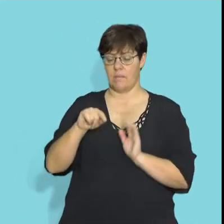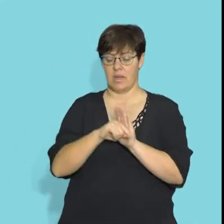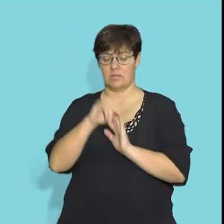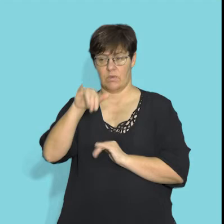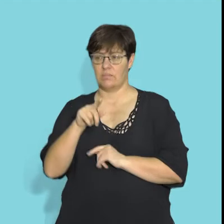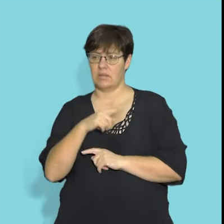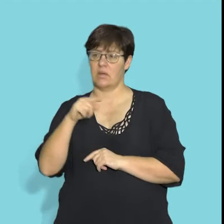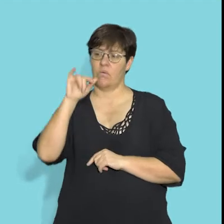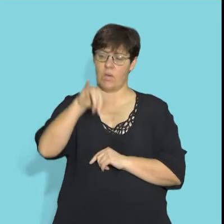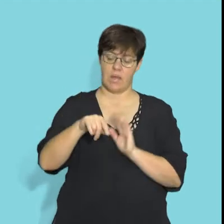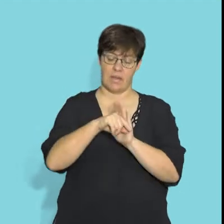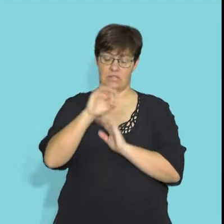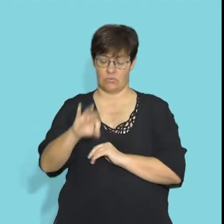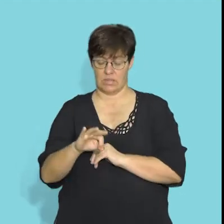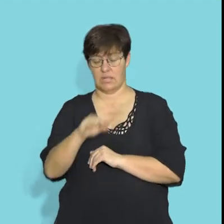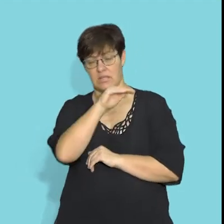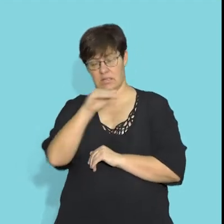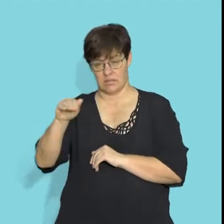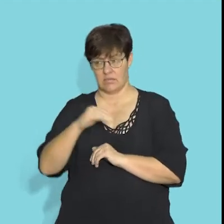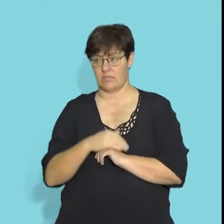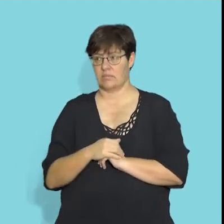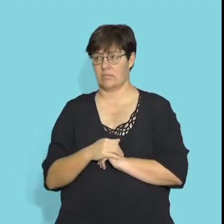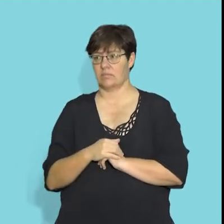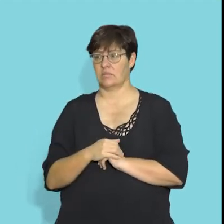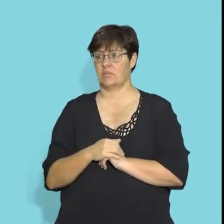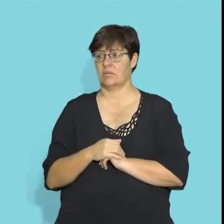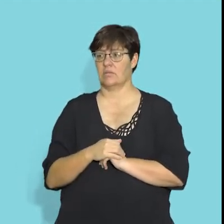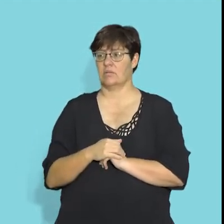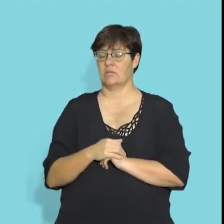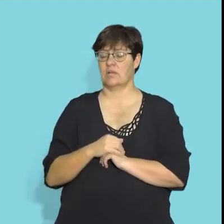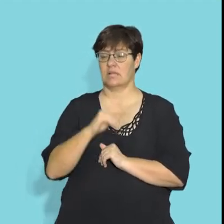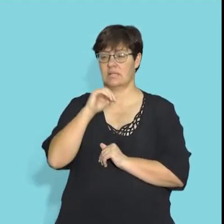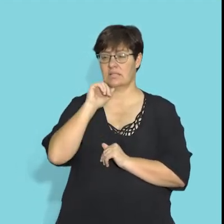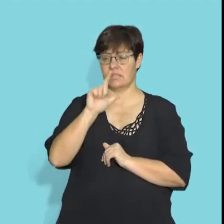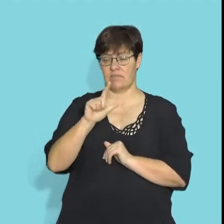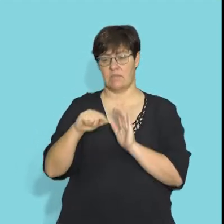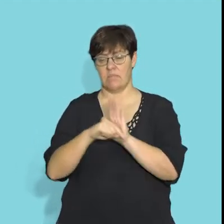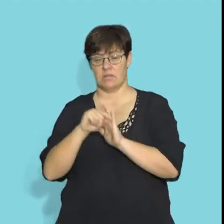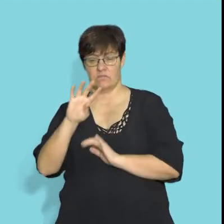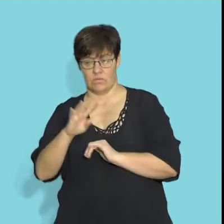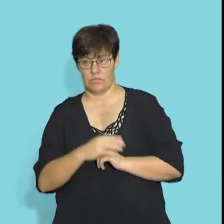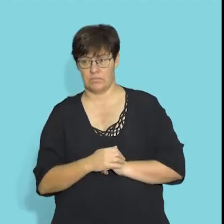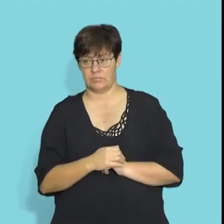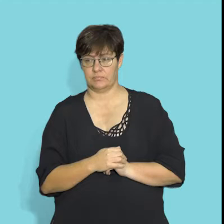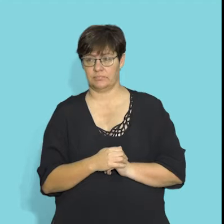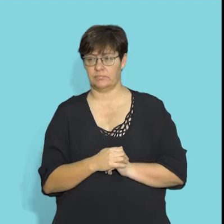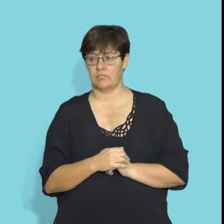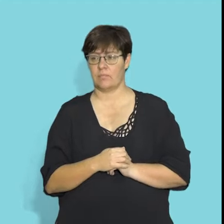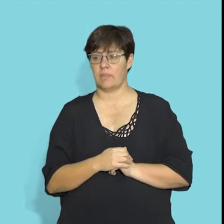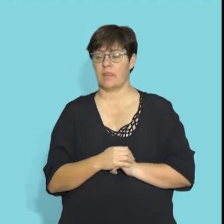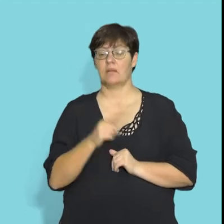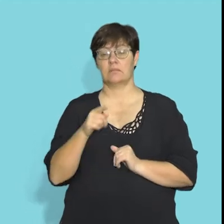value, y minus 3, divided by x minus x, 7 minus